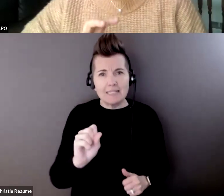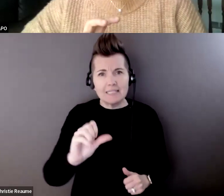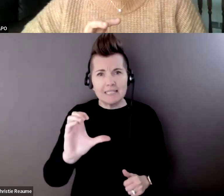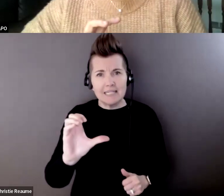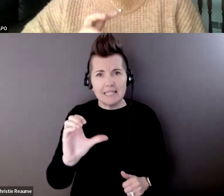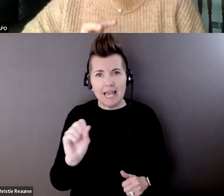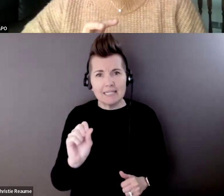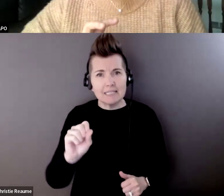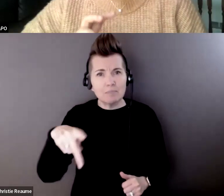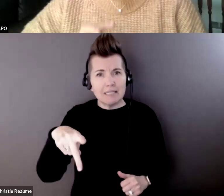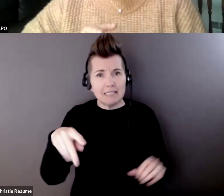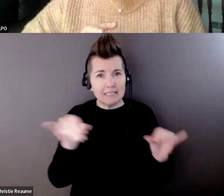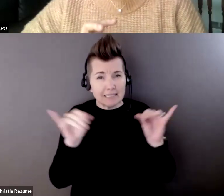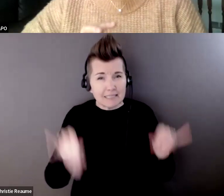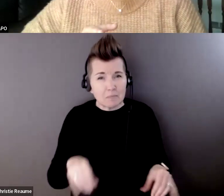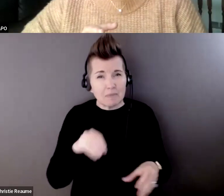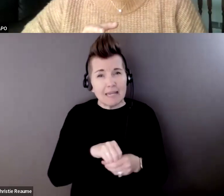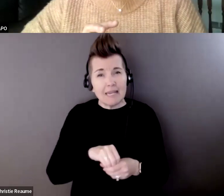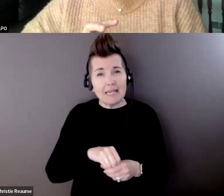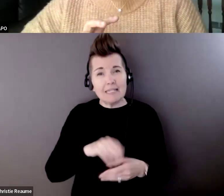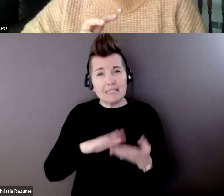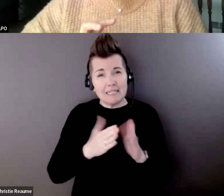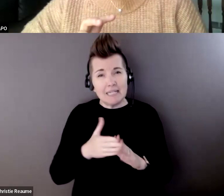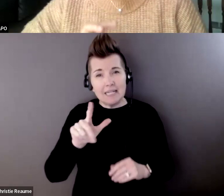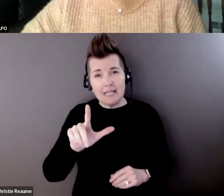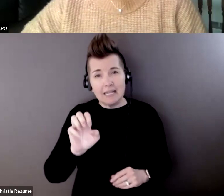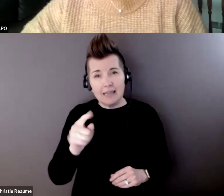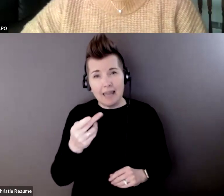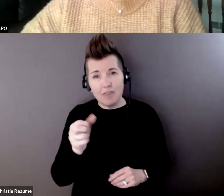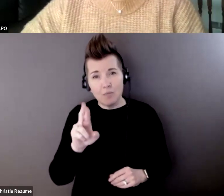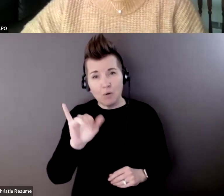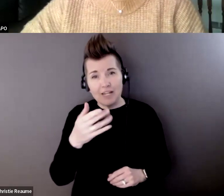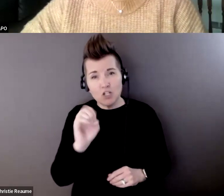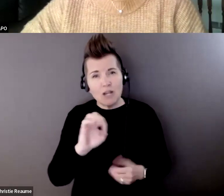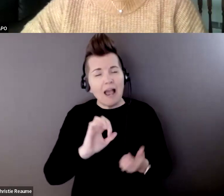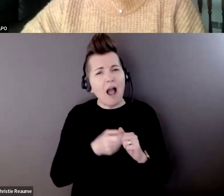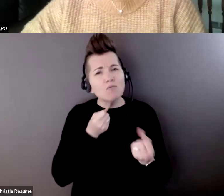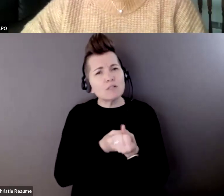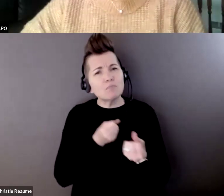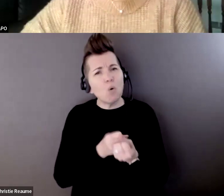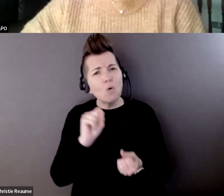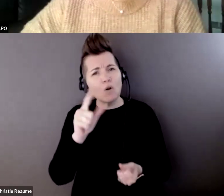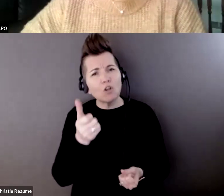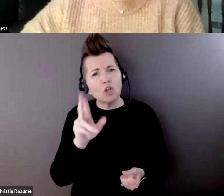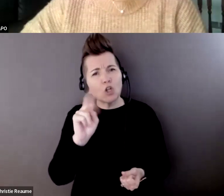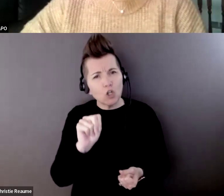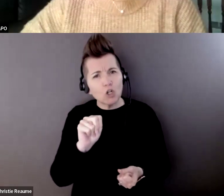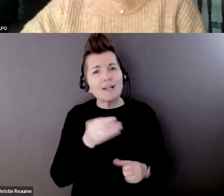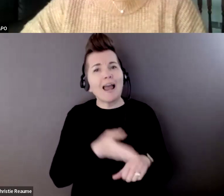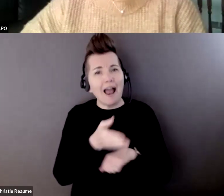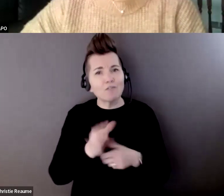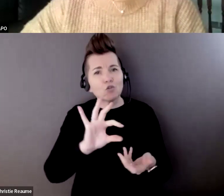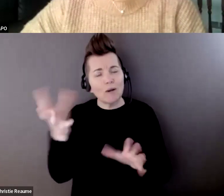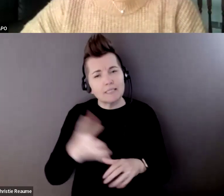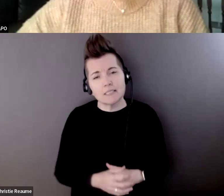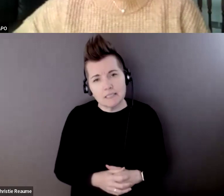SCSP system in Lethbridge supports Learn post-crisis? So one of the pieces of coming